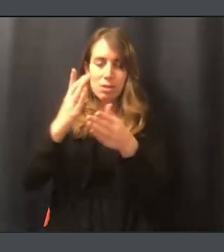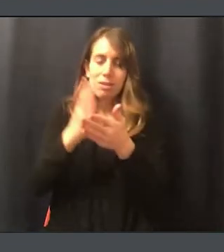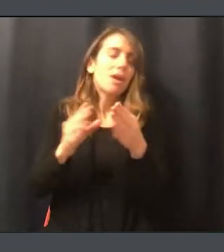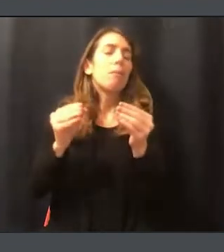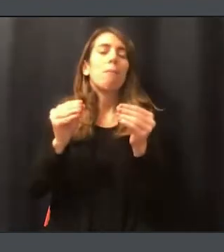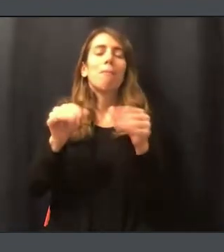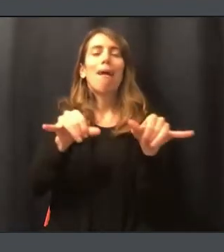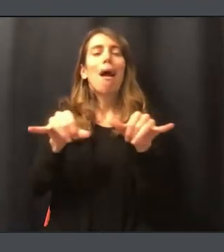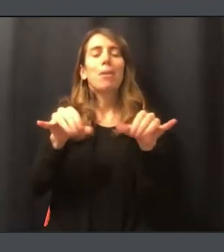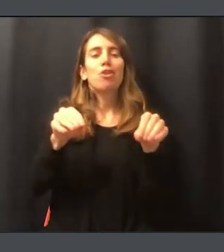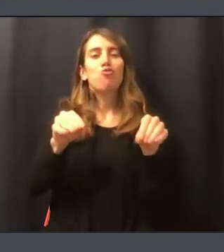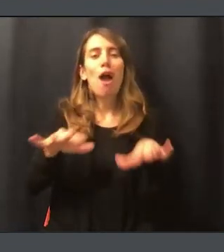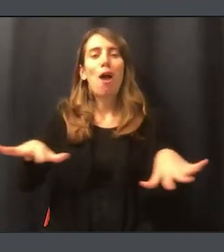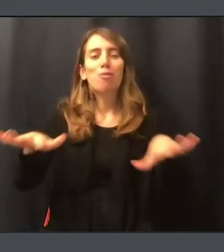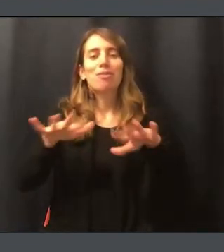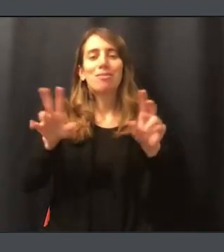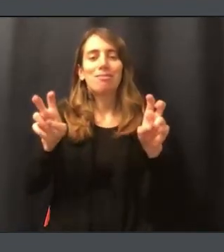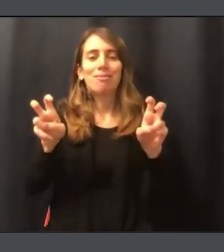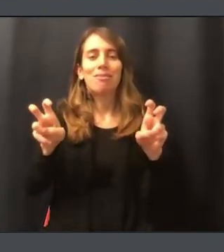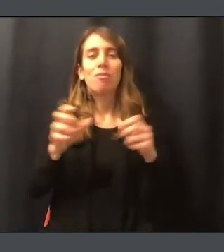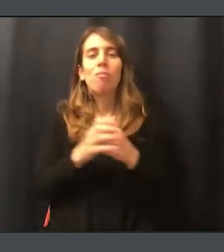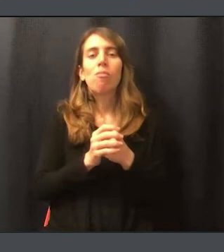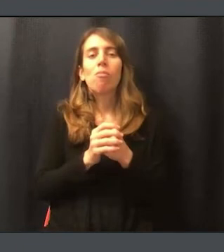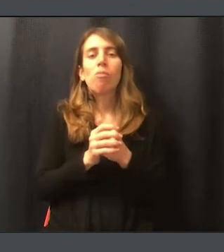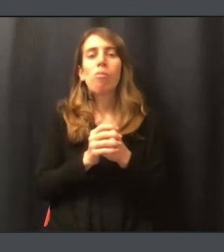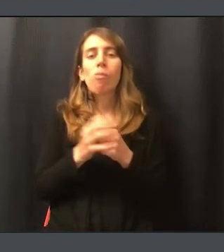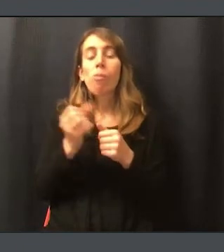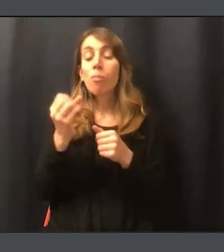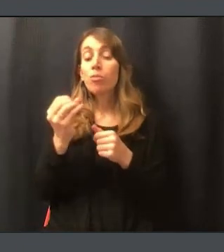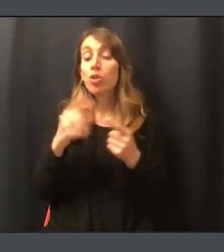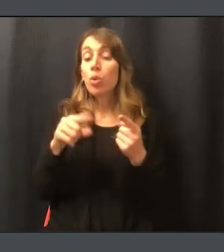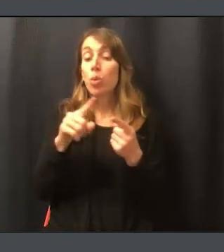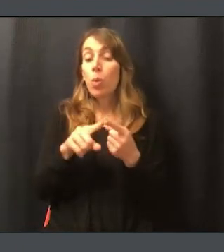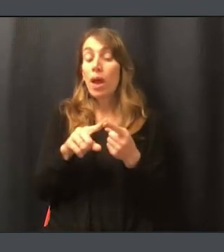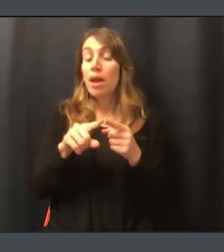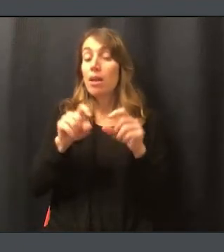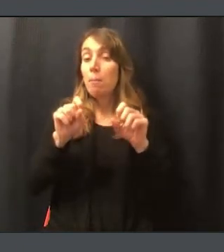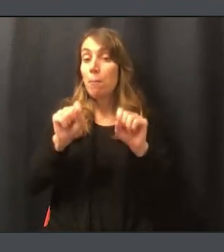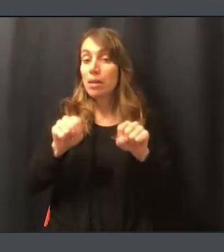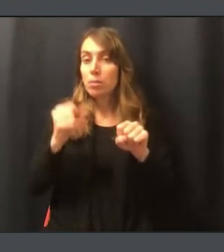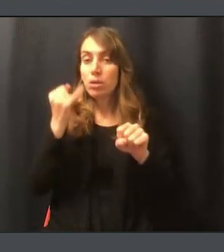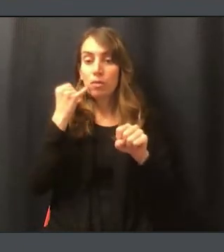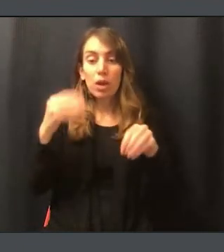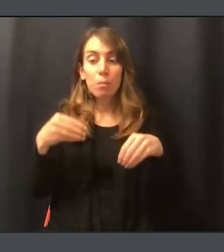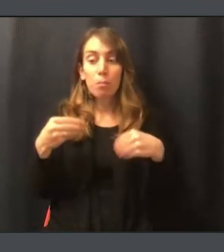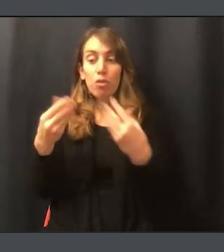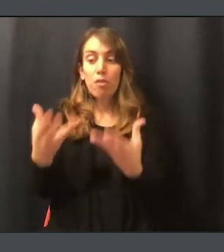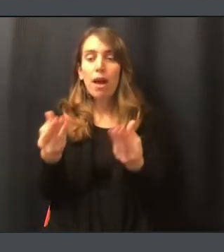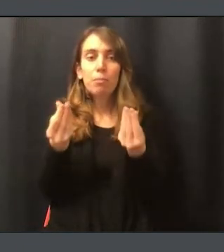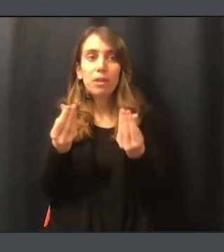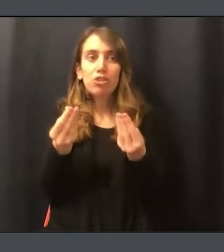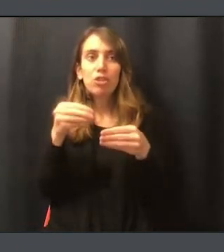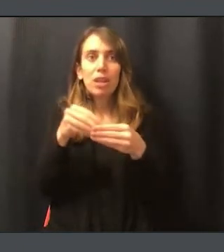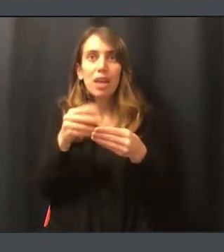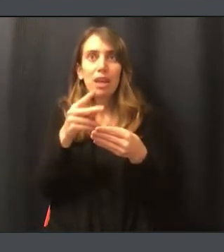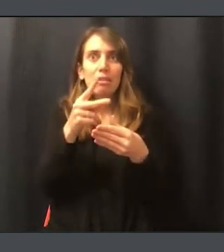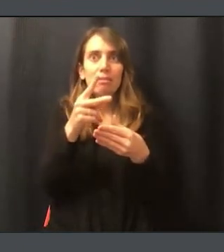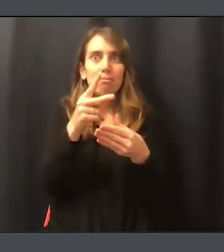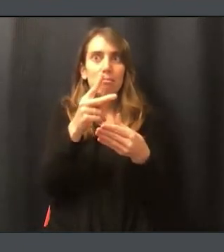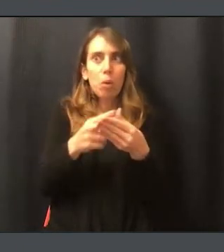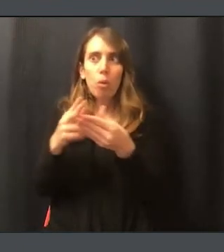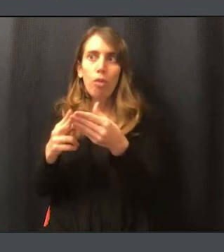So when asked, collect retells in both languages, I would say when possible, yes, unless if different people are assessing the kid in different